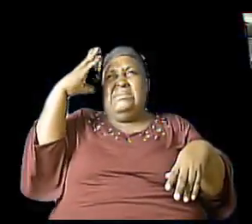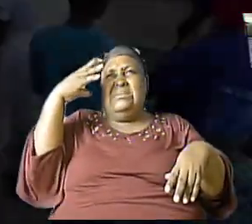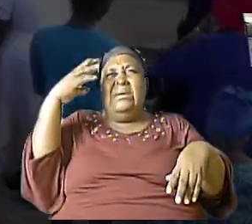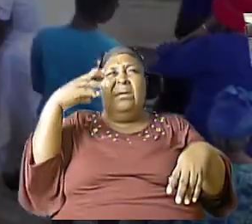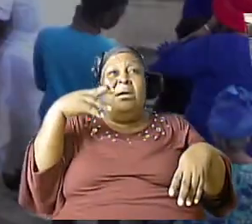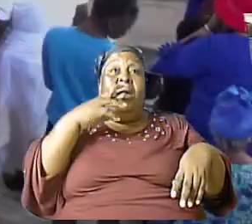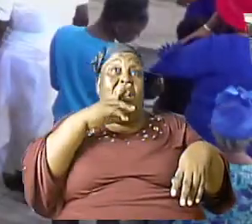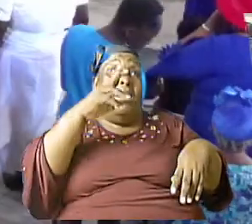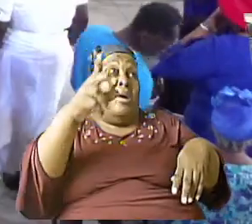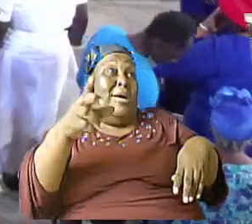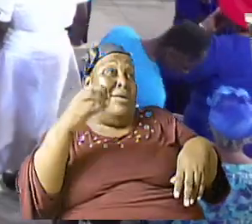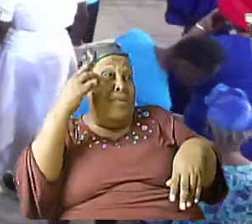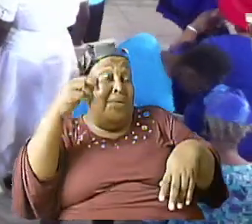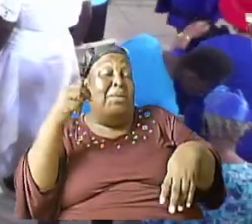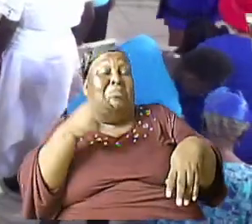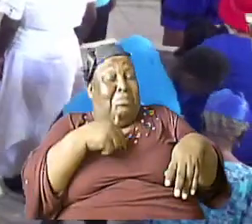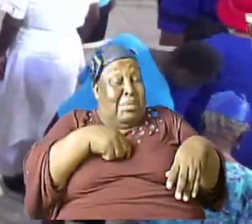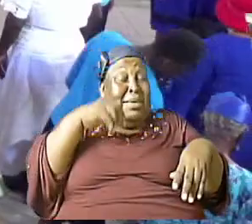Well,